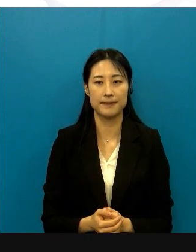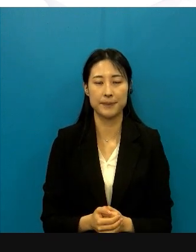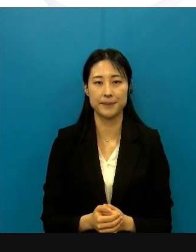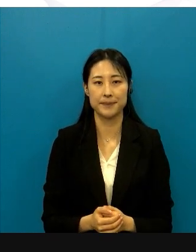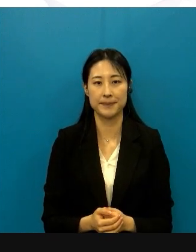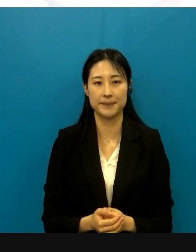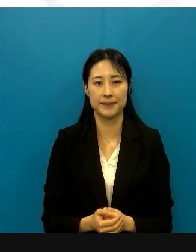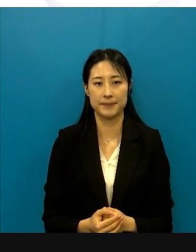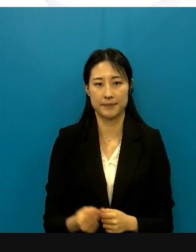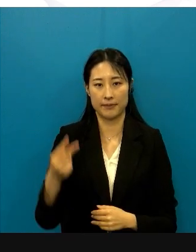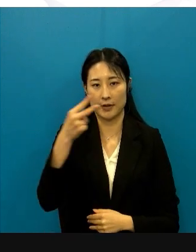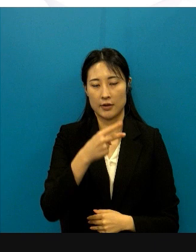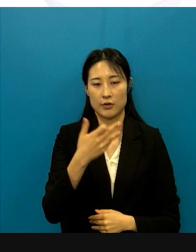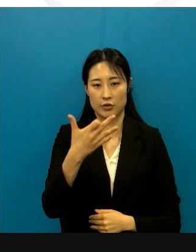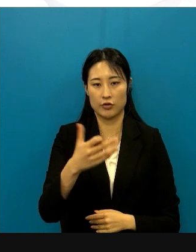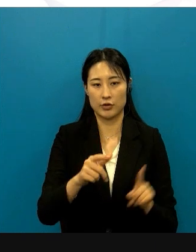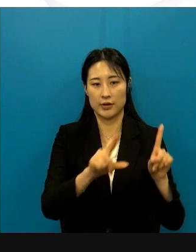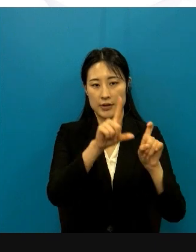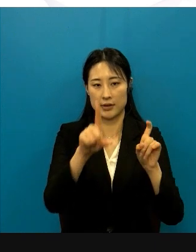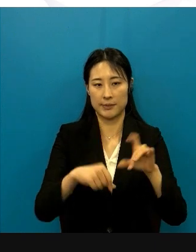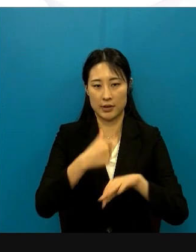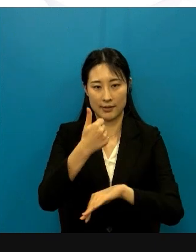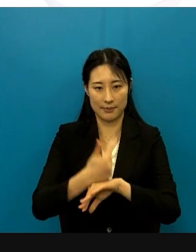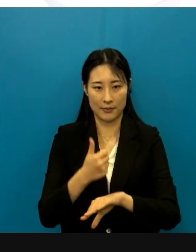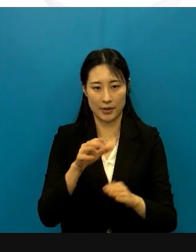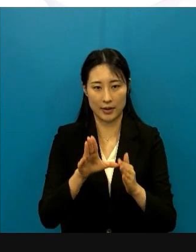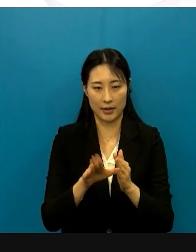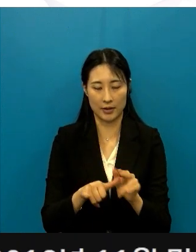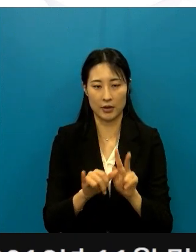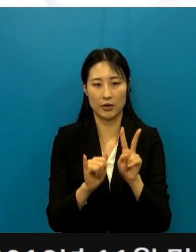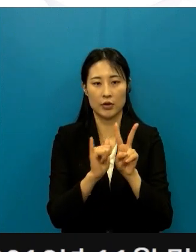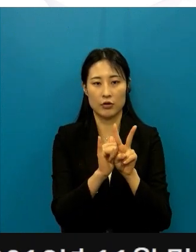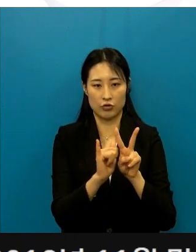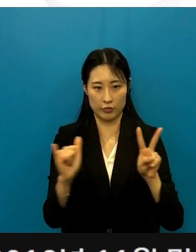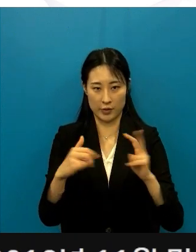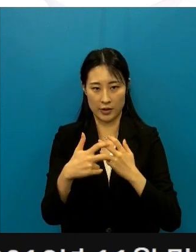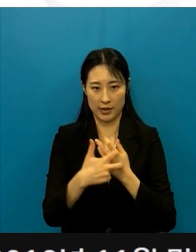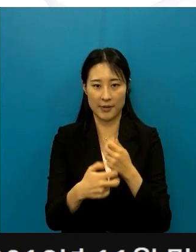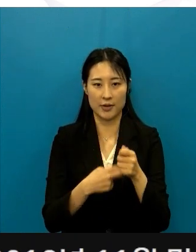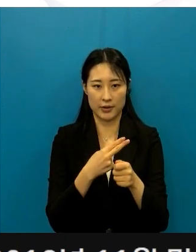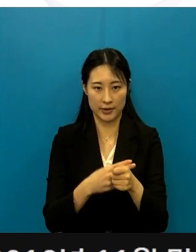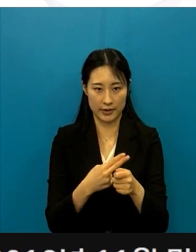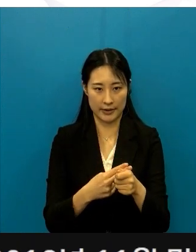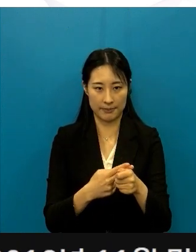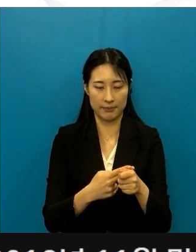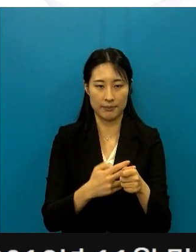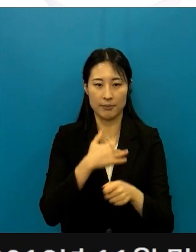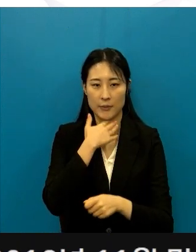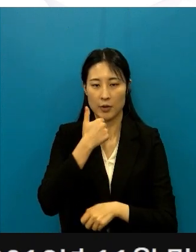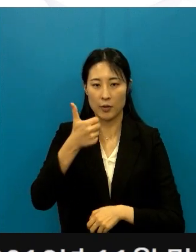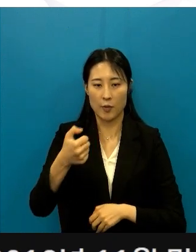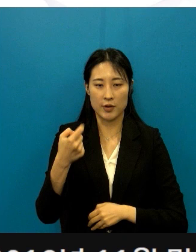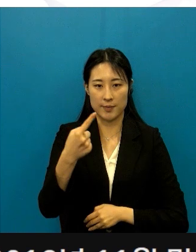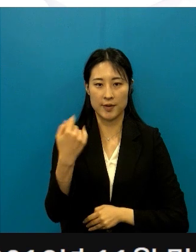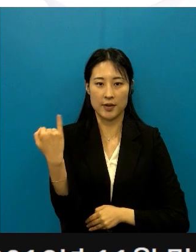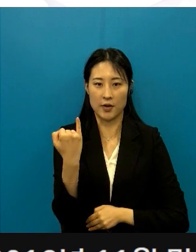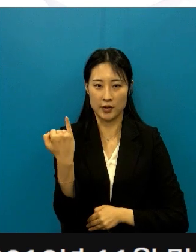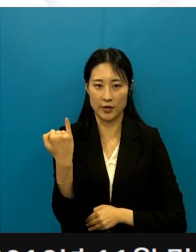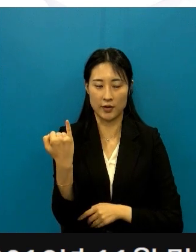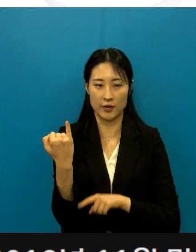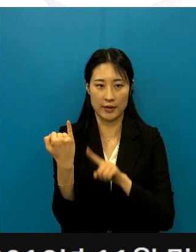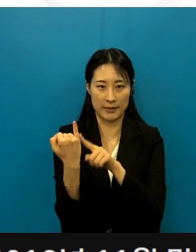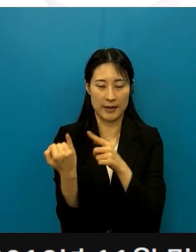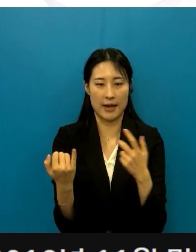2019, two doctors euthanized a woman aged 51 years old named H at her